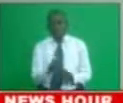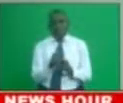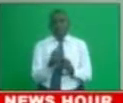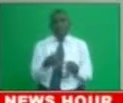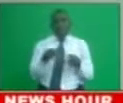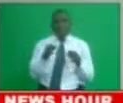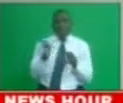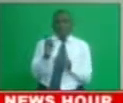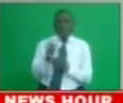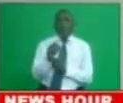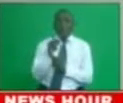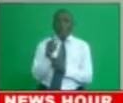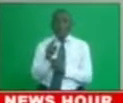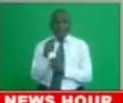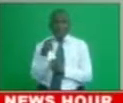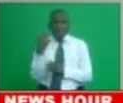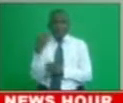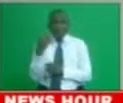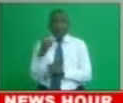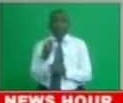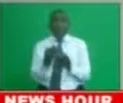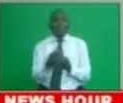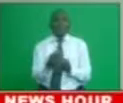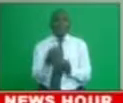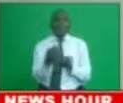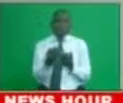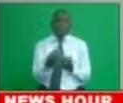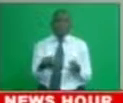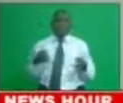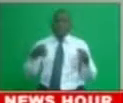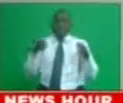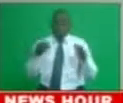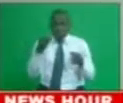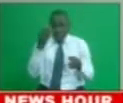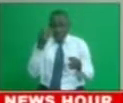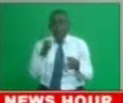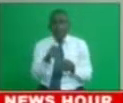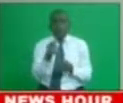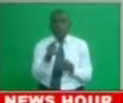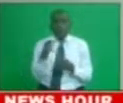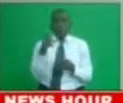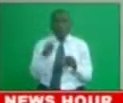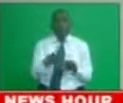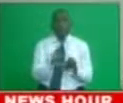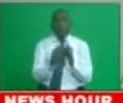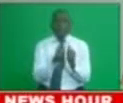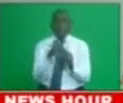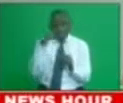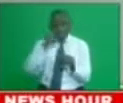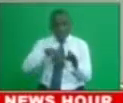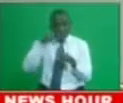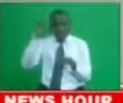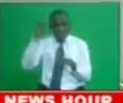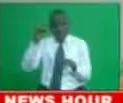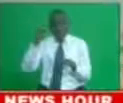for December 11, 2015, may face some delays. This is because one of the candidates contesting for the